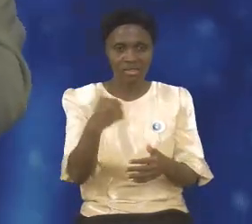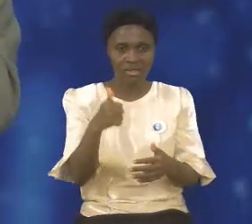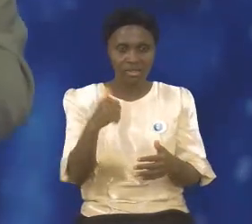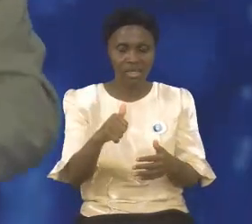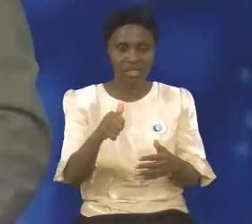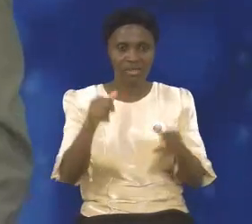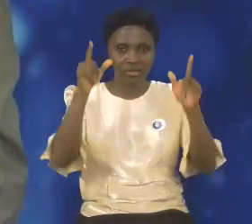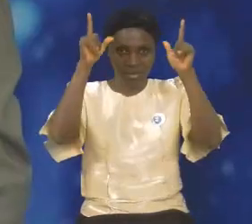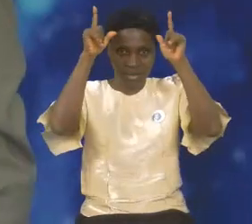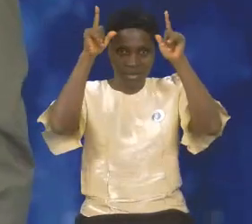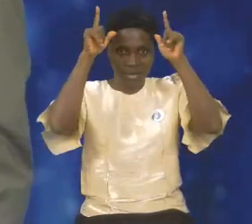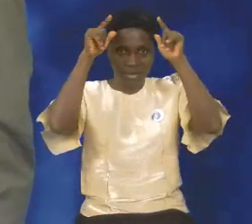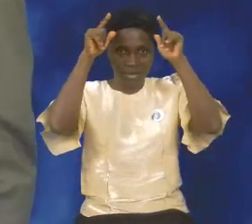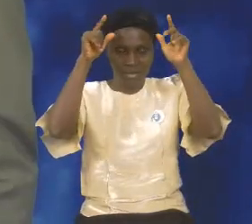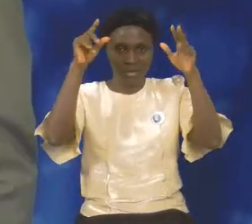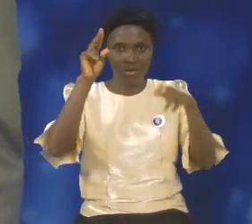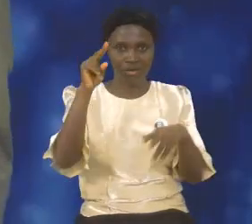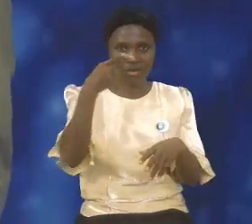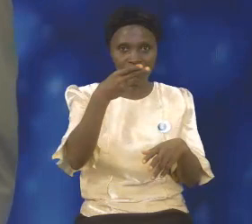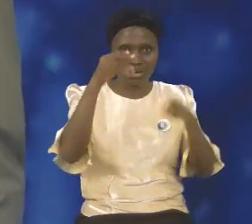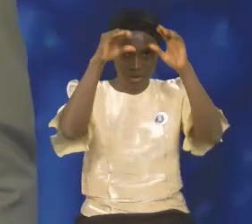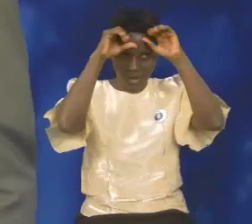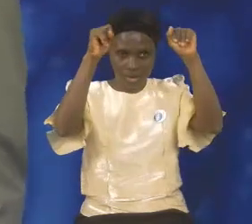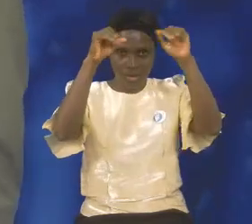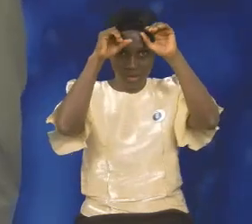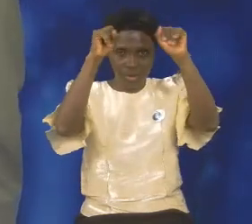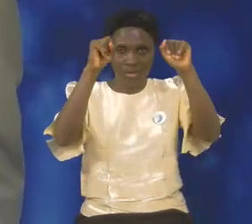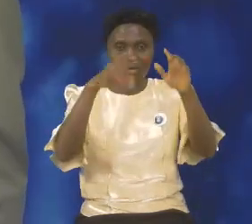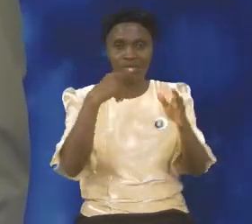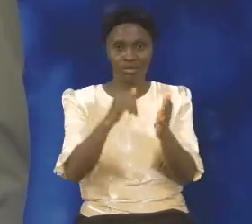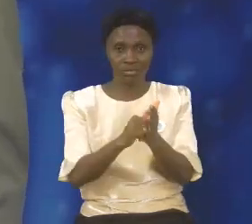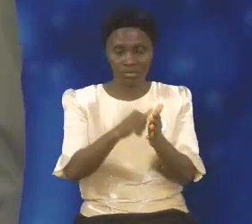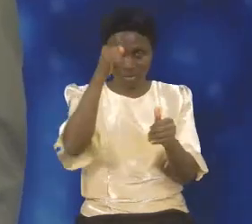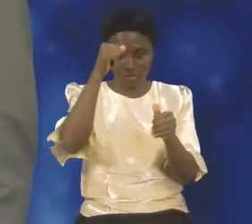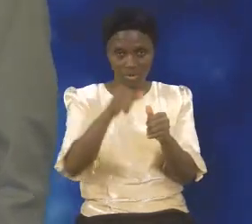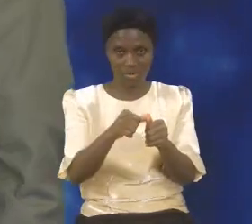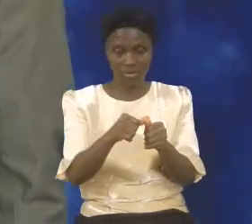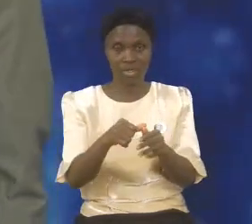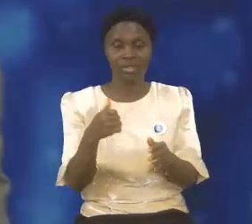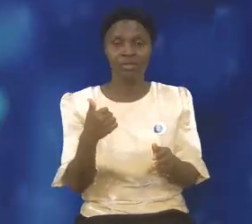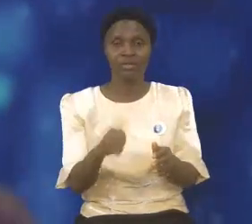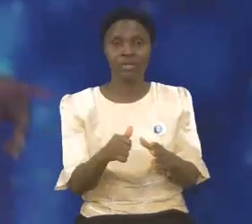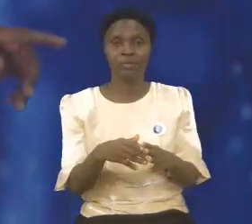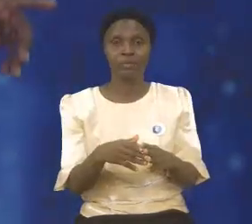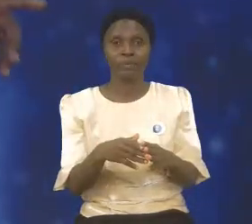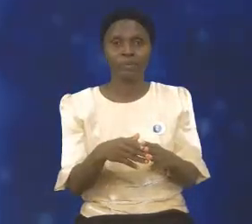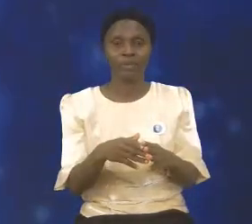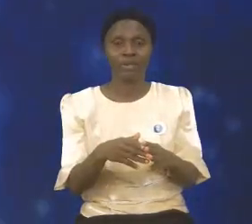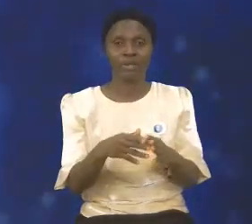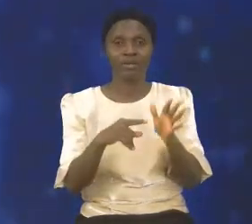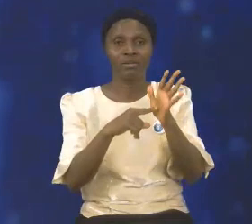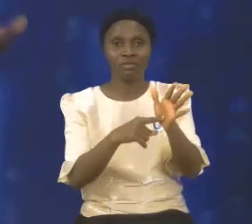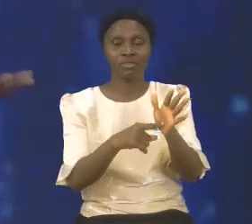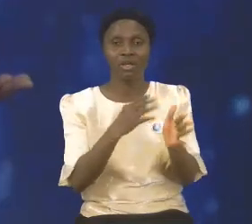Again, remember, 10 toes of the final revelation and formation of